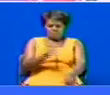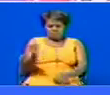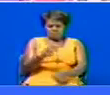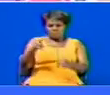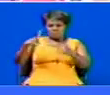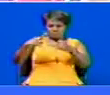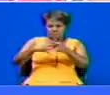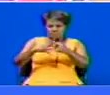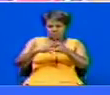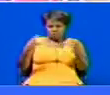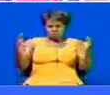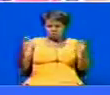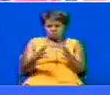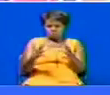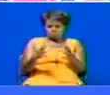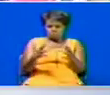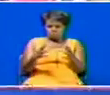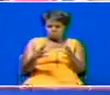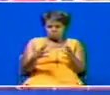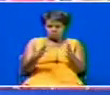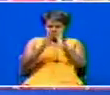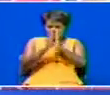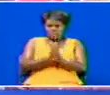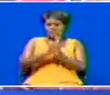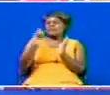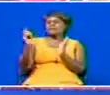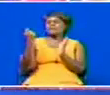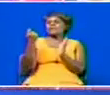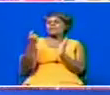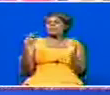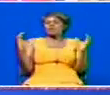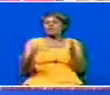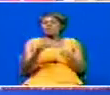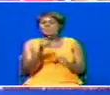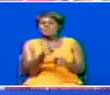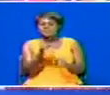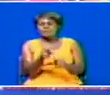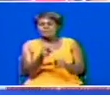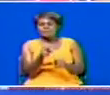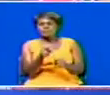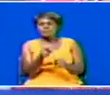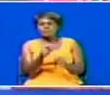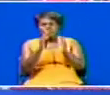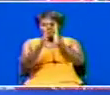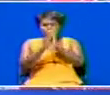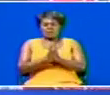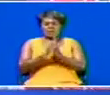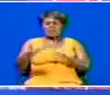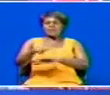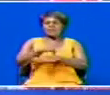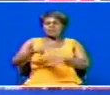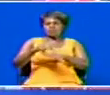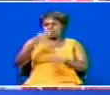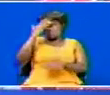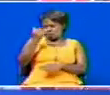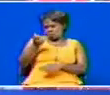ago, we put together a team that we called Tuombeni Kenya. And this team is just to pray for the nation, because